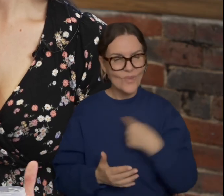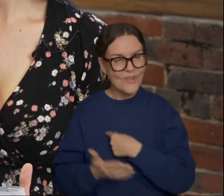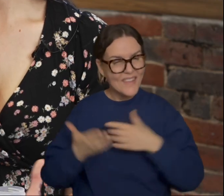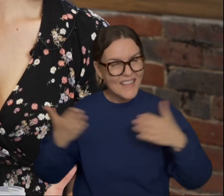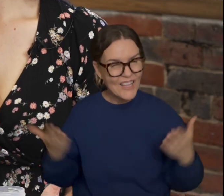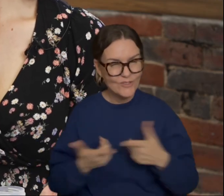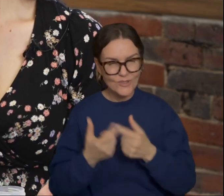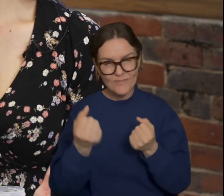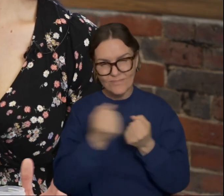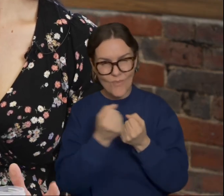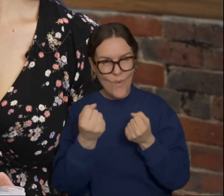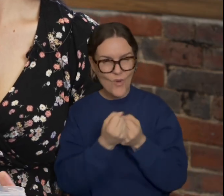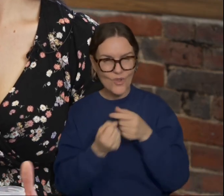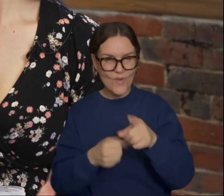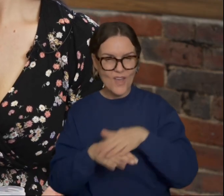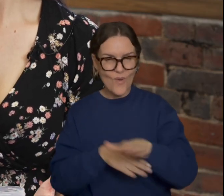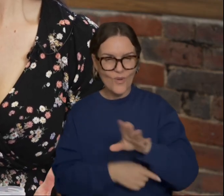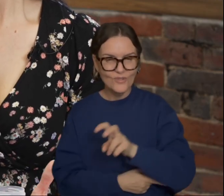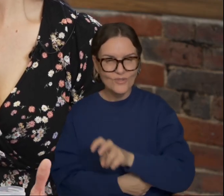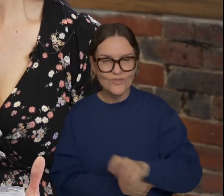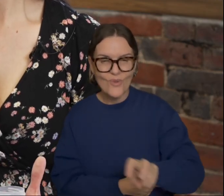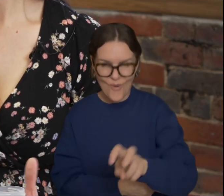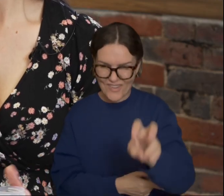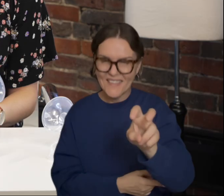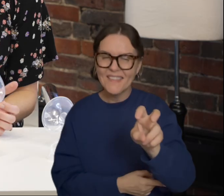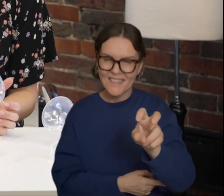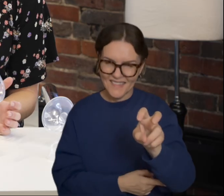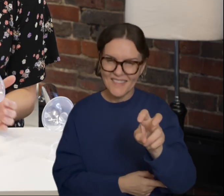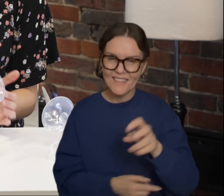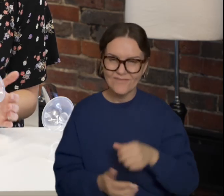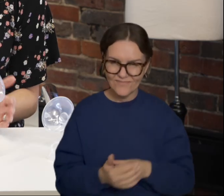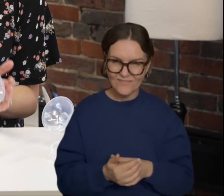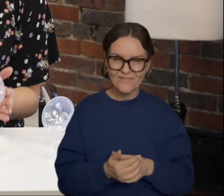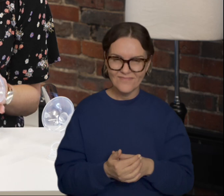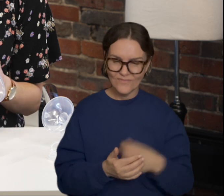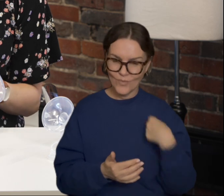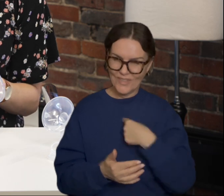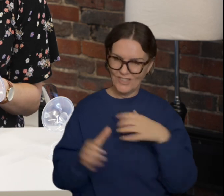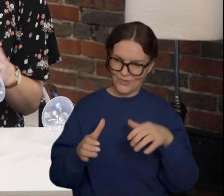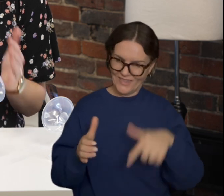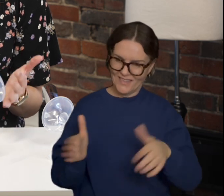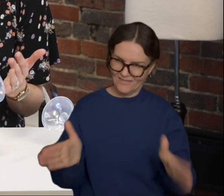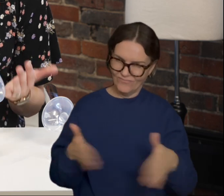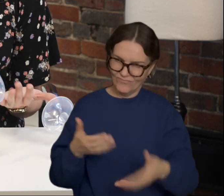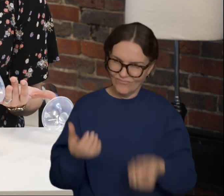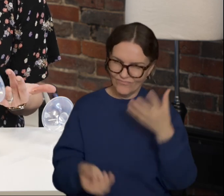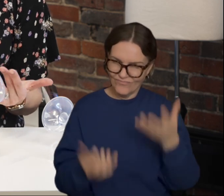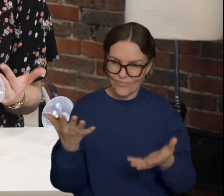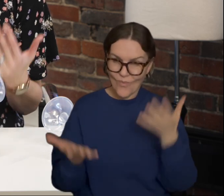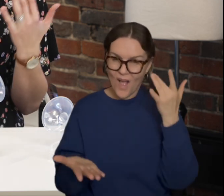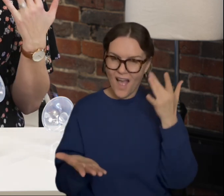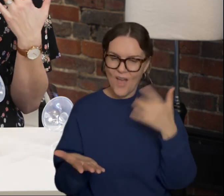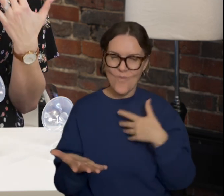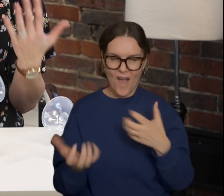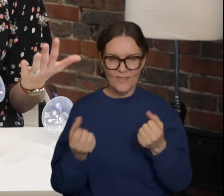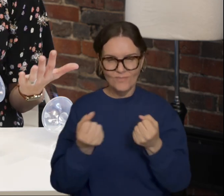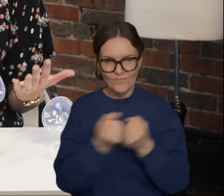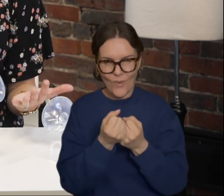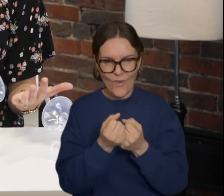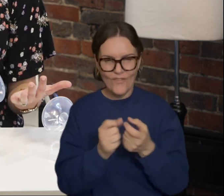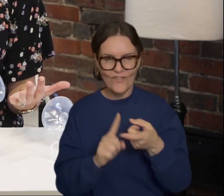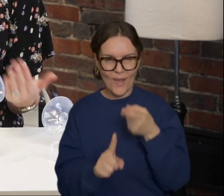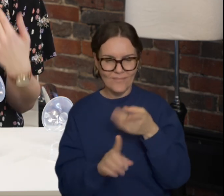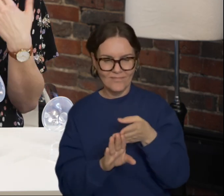longer cycle, so it does take a little bit more time, so just something to note. Acceleron really is here to support you throughout this journey. So we're doing